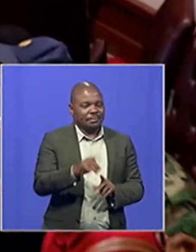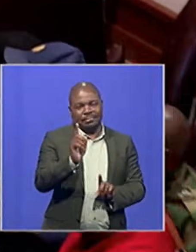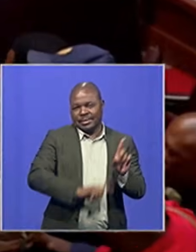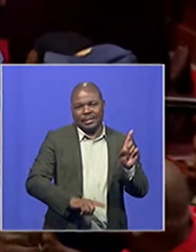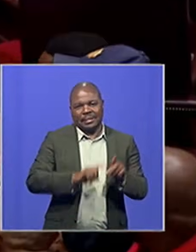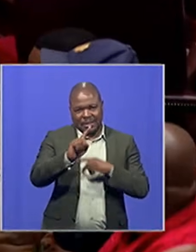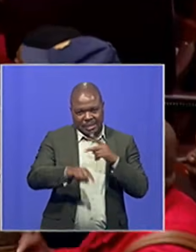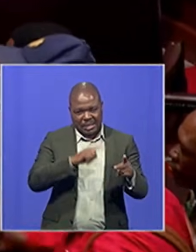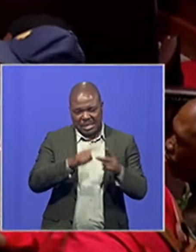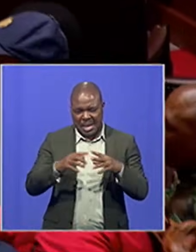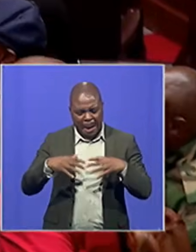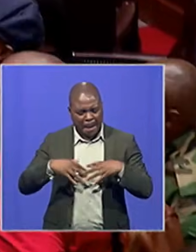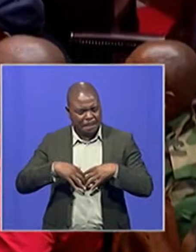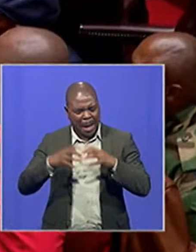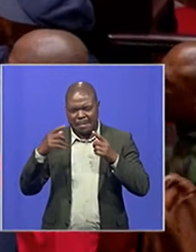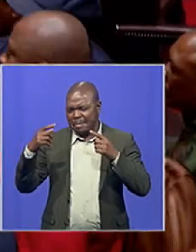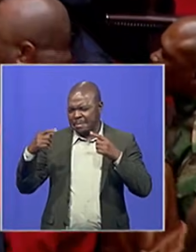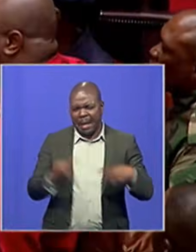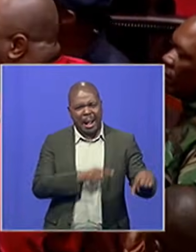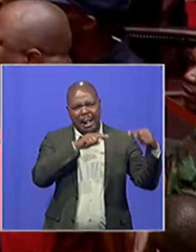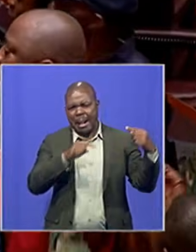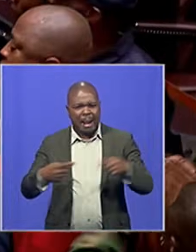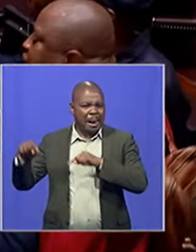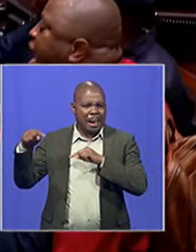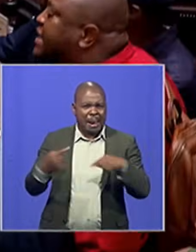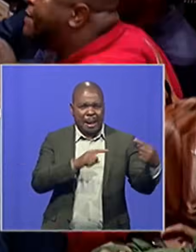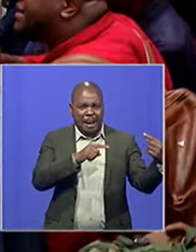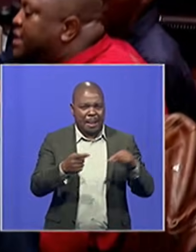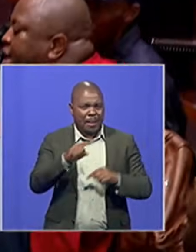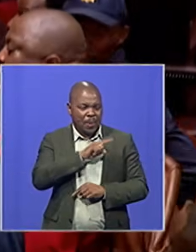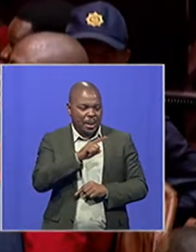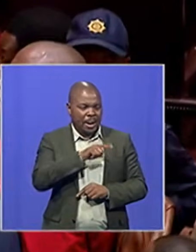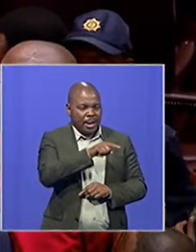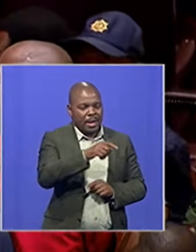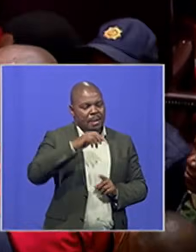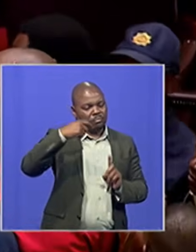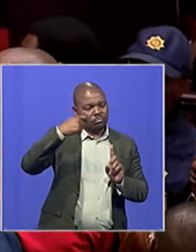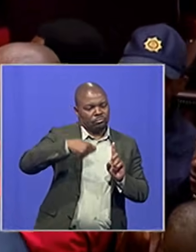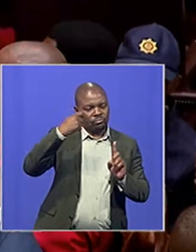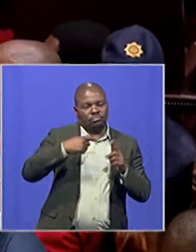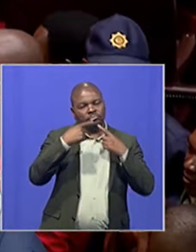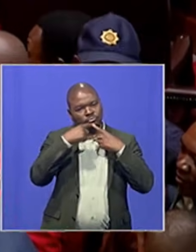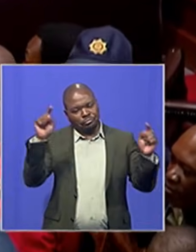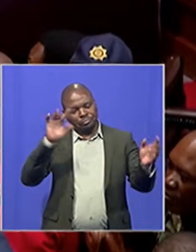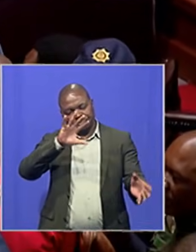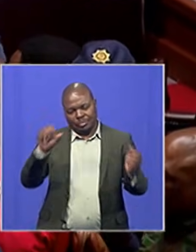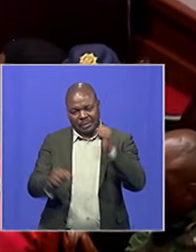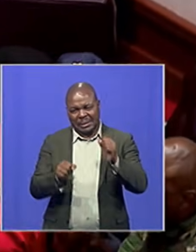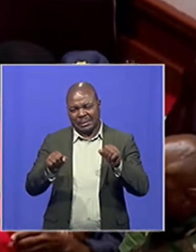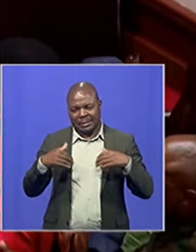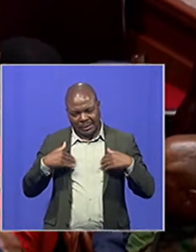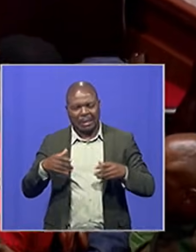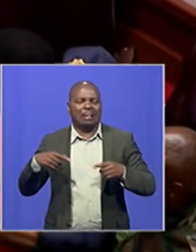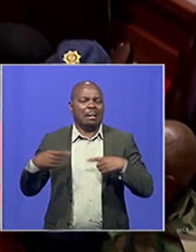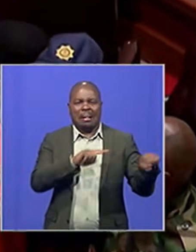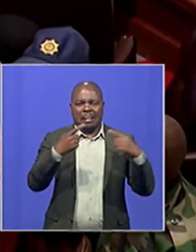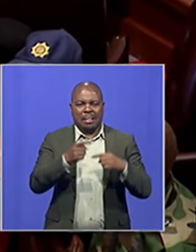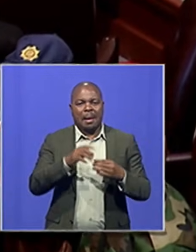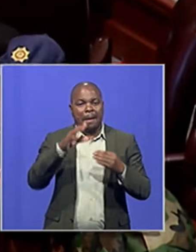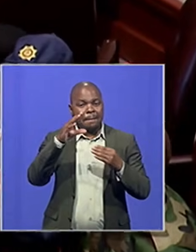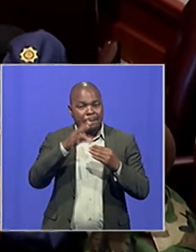ne ga tsoga tlhakatlhakano morago ga gore mmusa kgotla a imise tsamaiso eno. Ena le ditokololo tsa kokoano